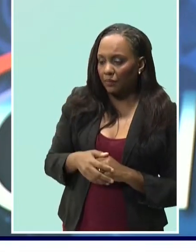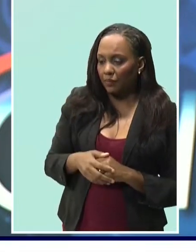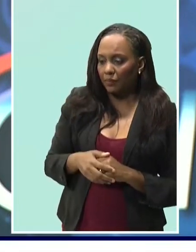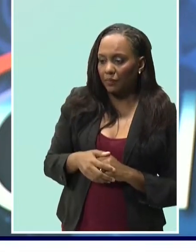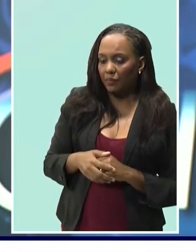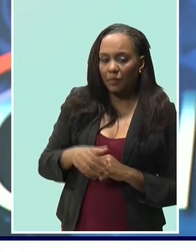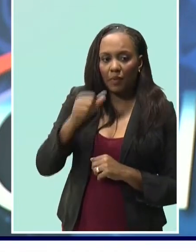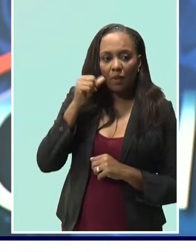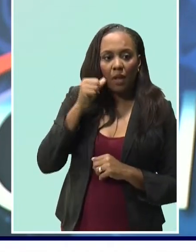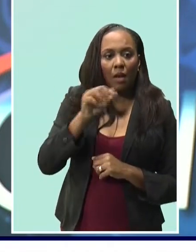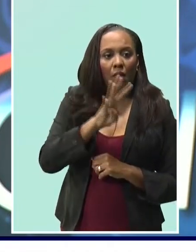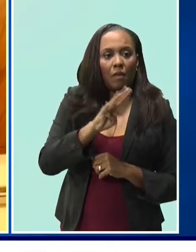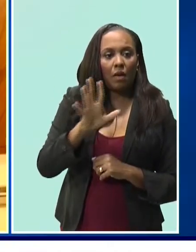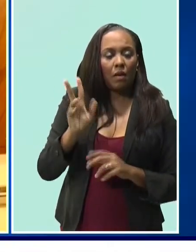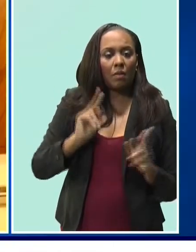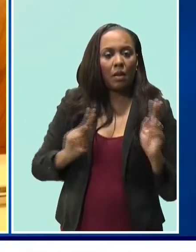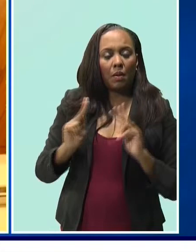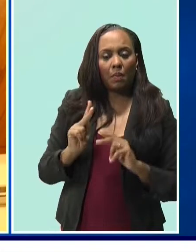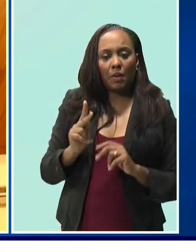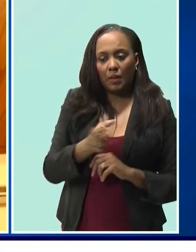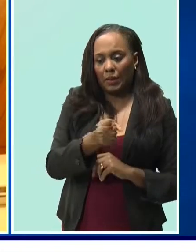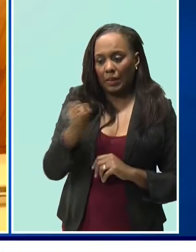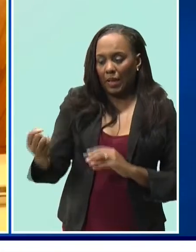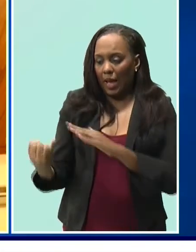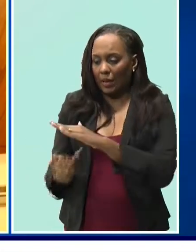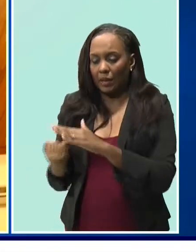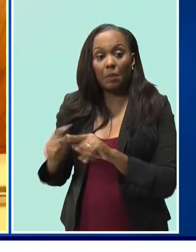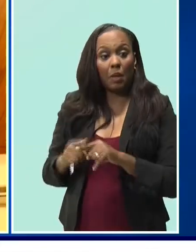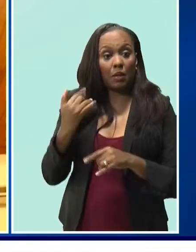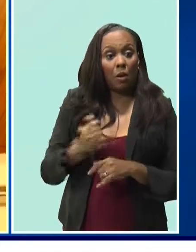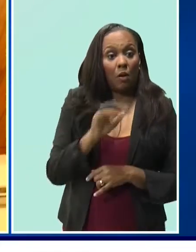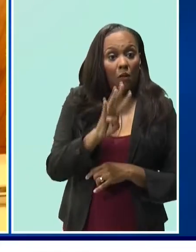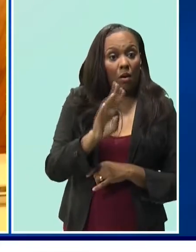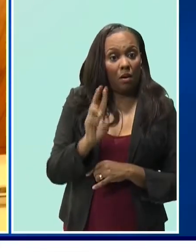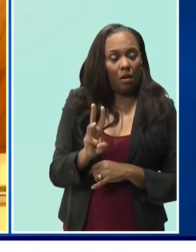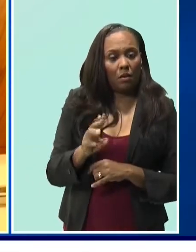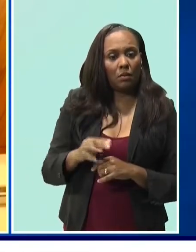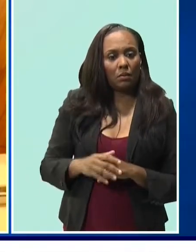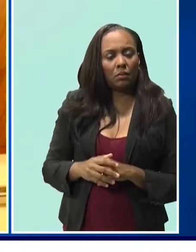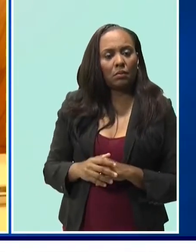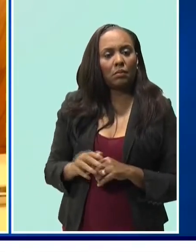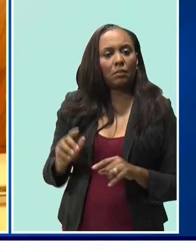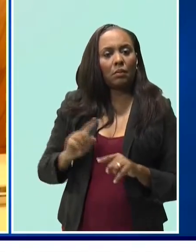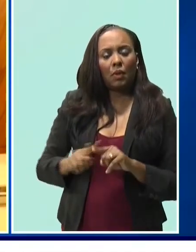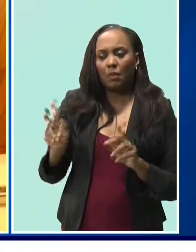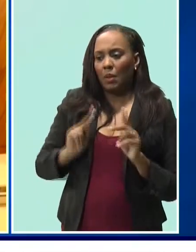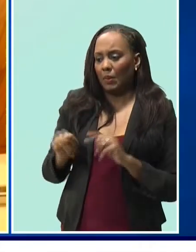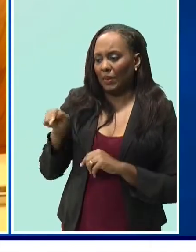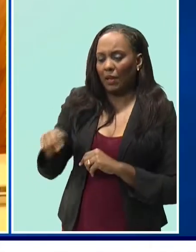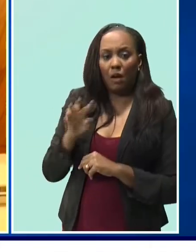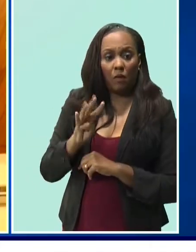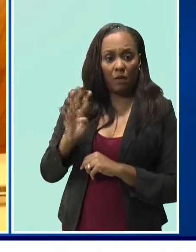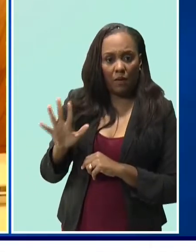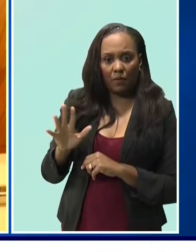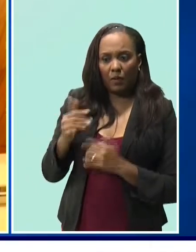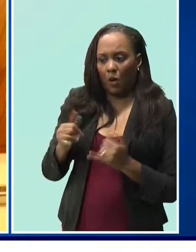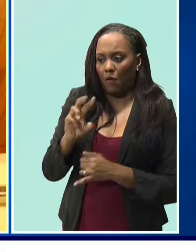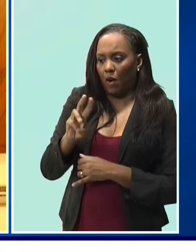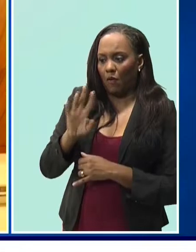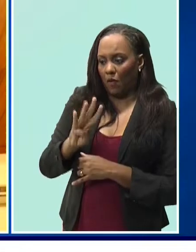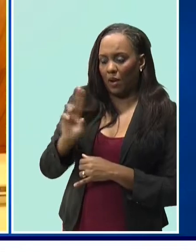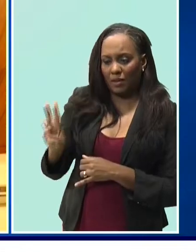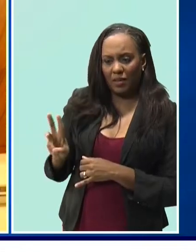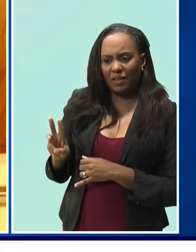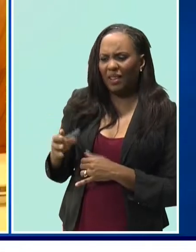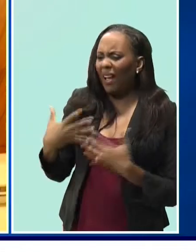in isolation, and now it's probably up to 46 with that new case. What is the general health of the people in there? How are they? Are any of them on ventilators?